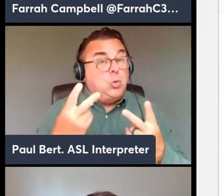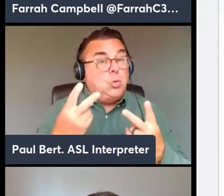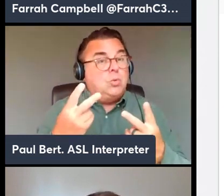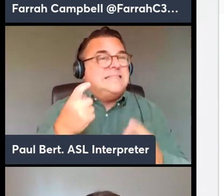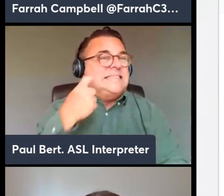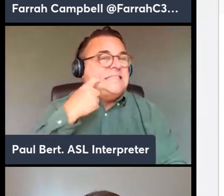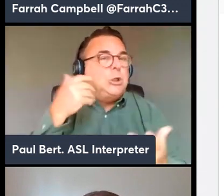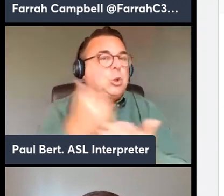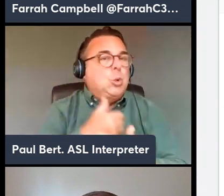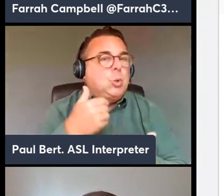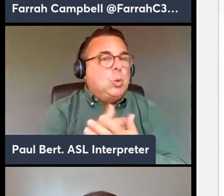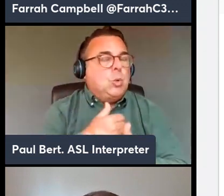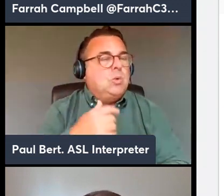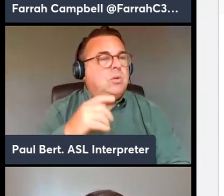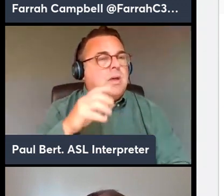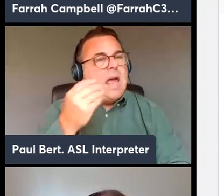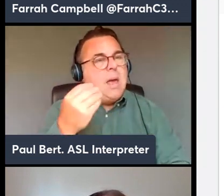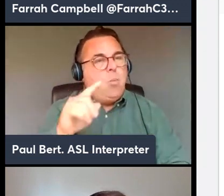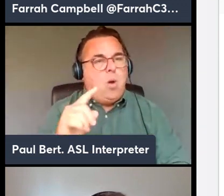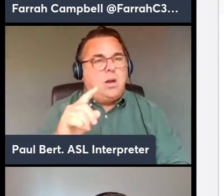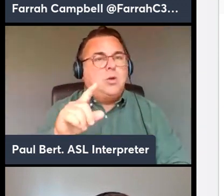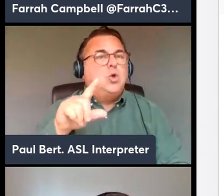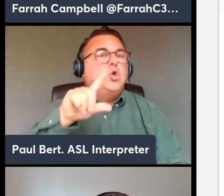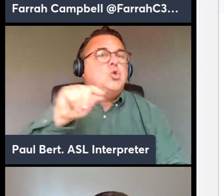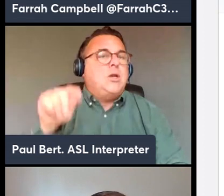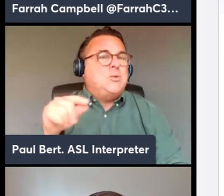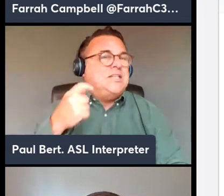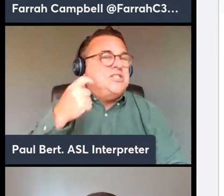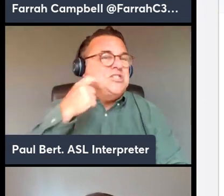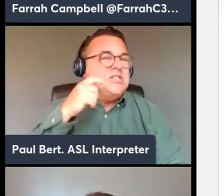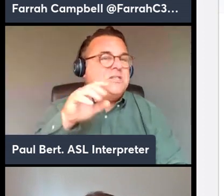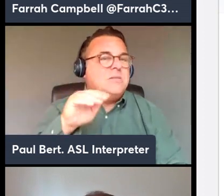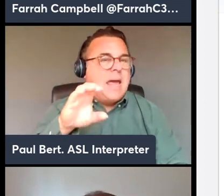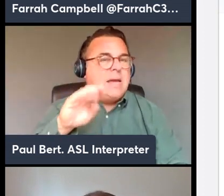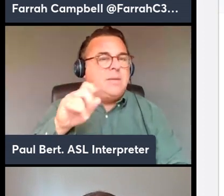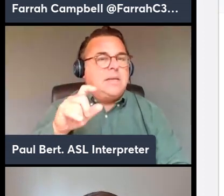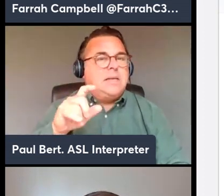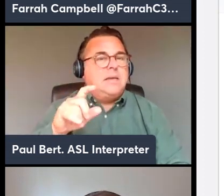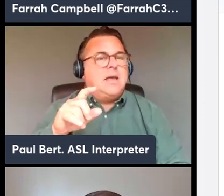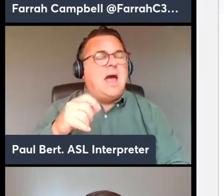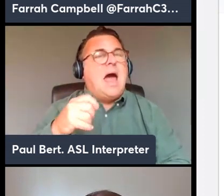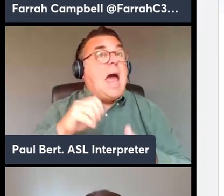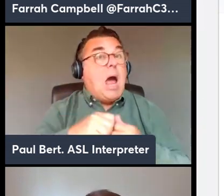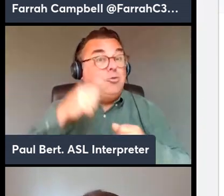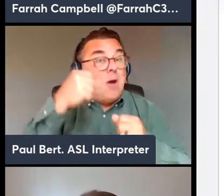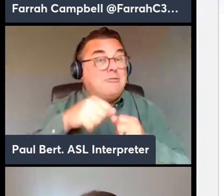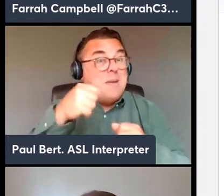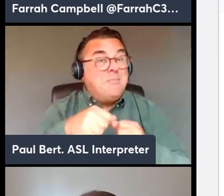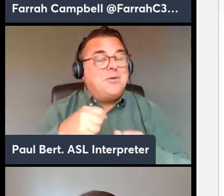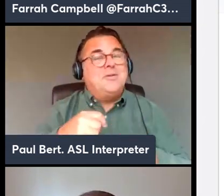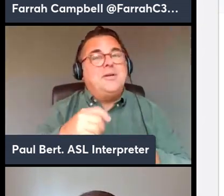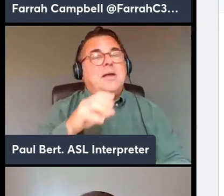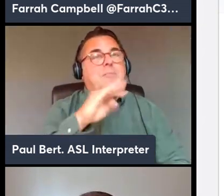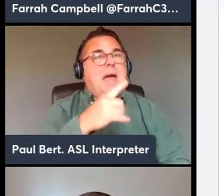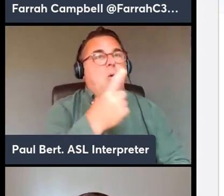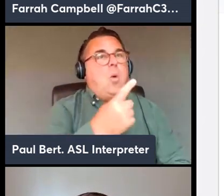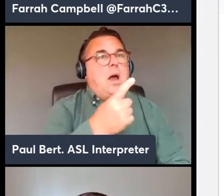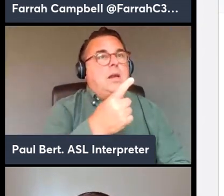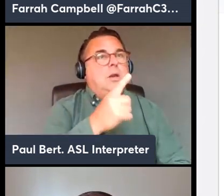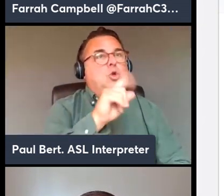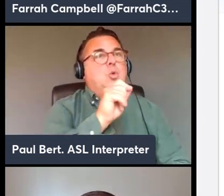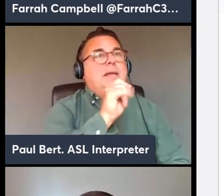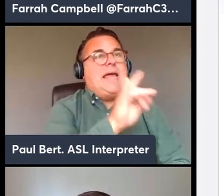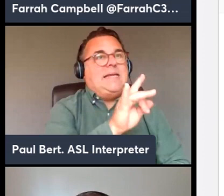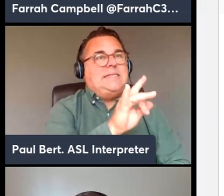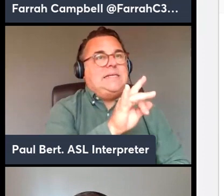newer one, the M1, the 2020 Mac Mini. Yes. So the mnemonic I used to remember that is that Mac 1 is the 2018.